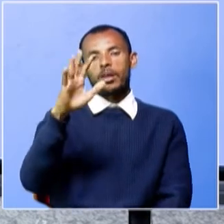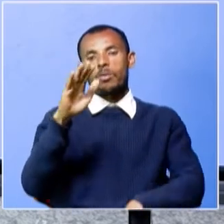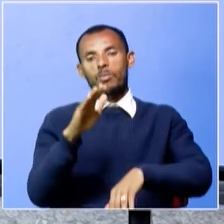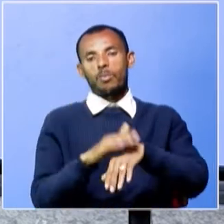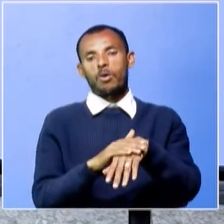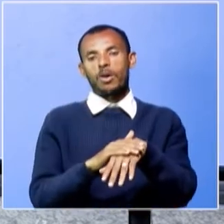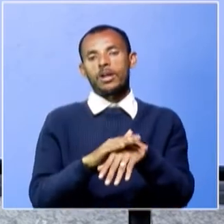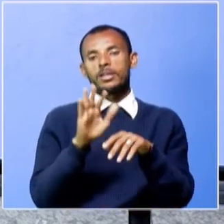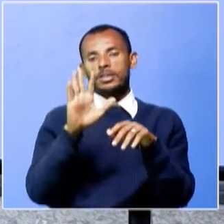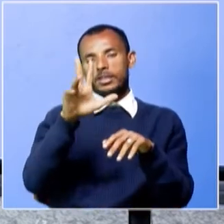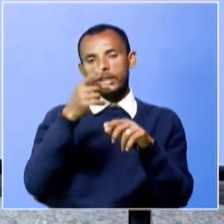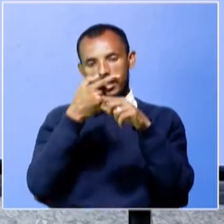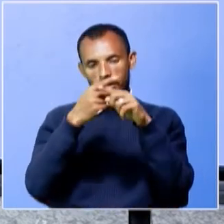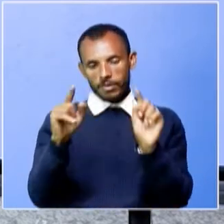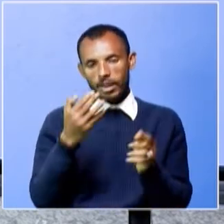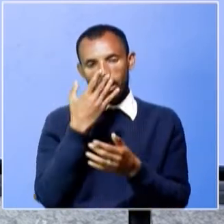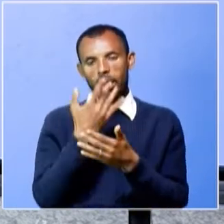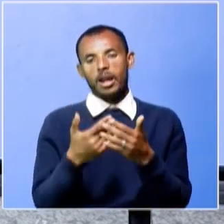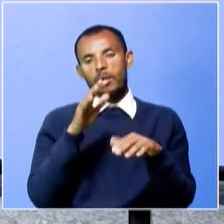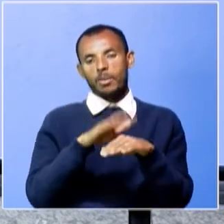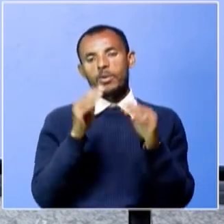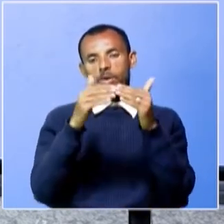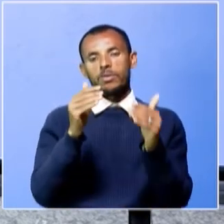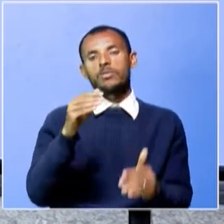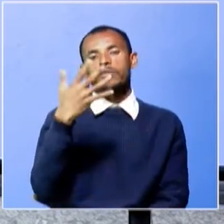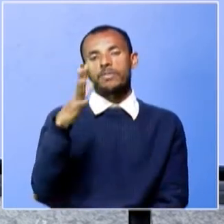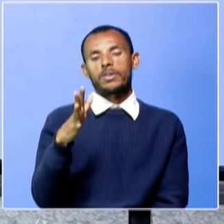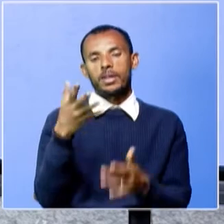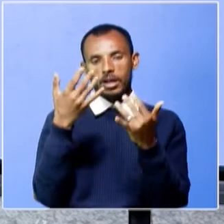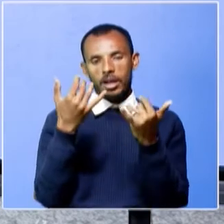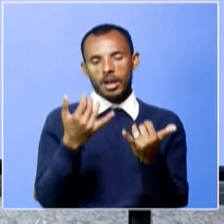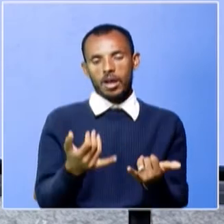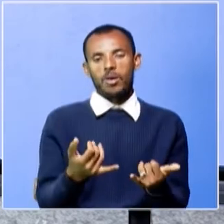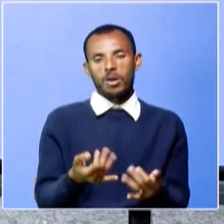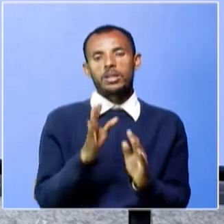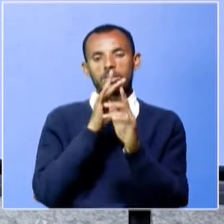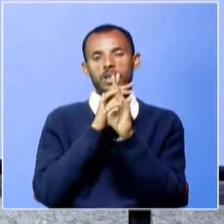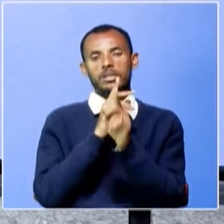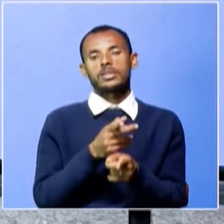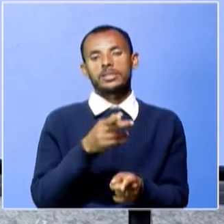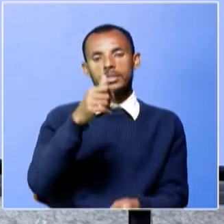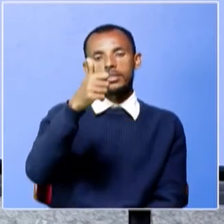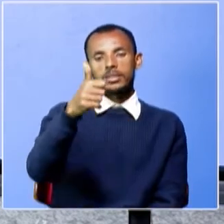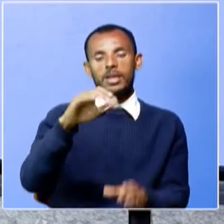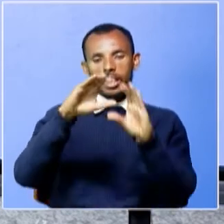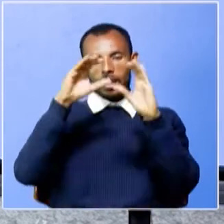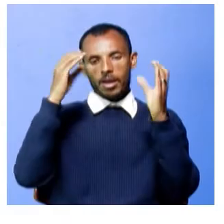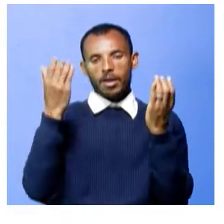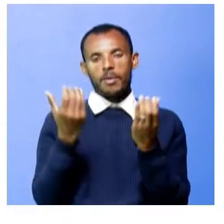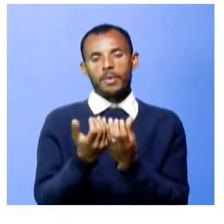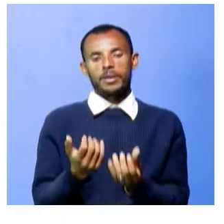different colored balls is 15. Now let's answer the A part.